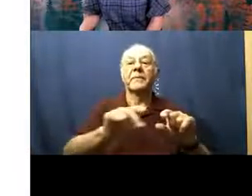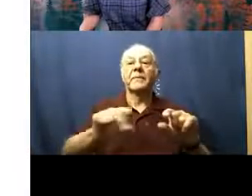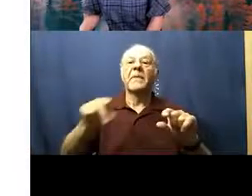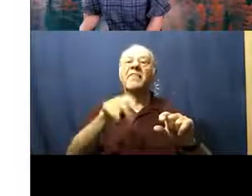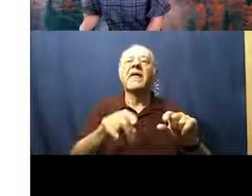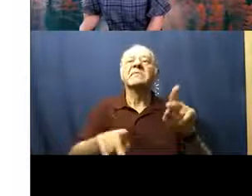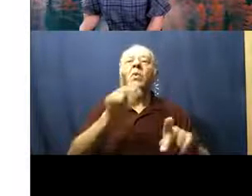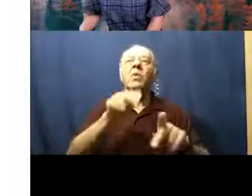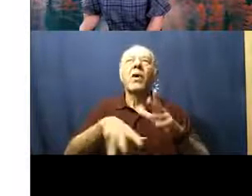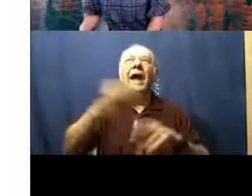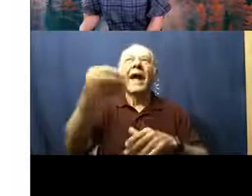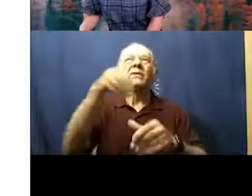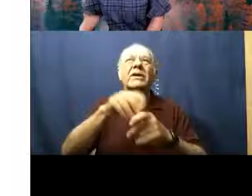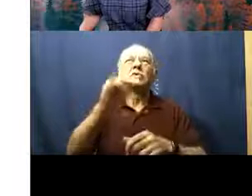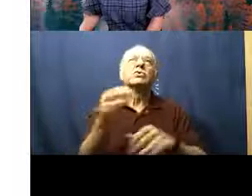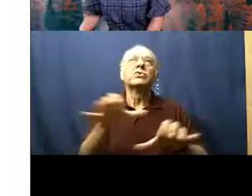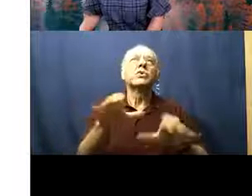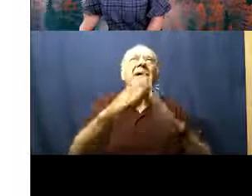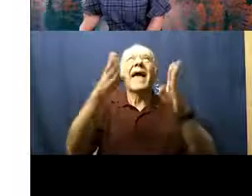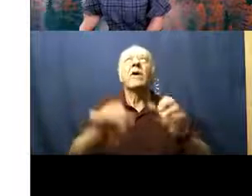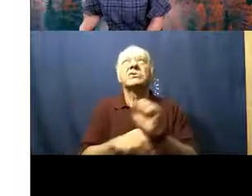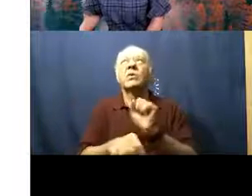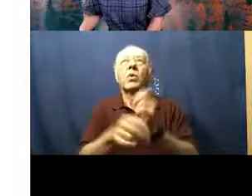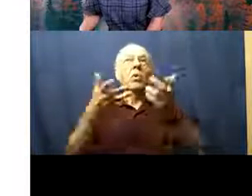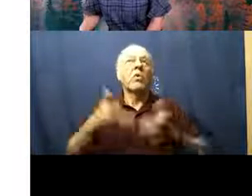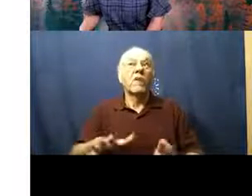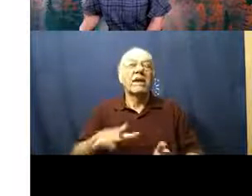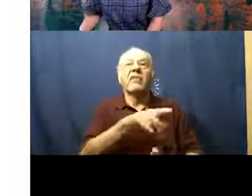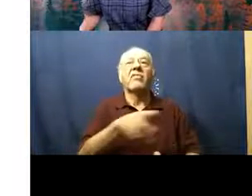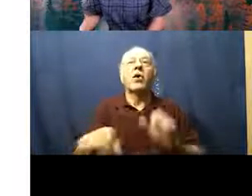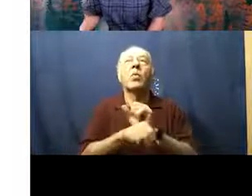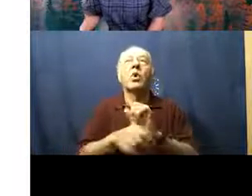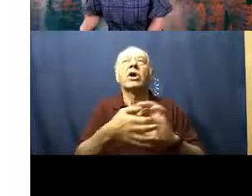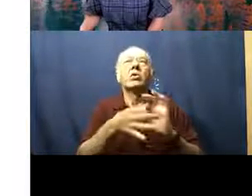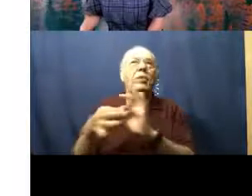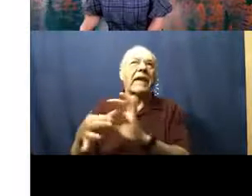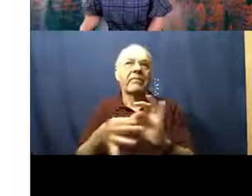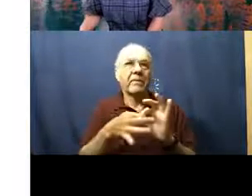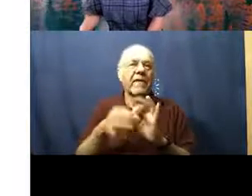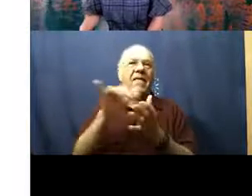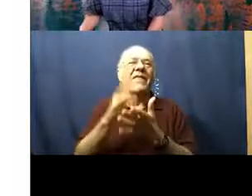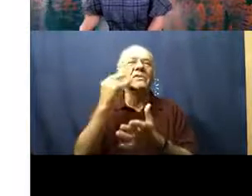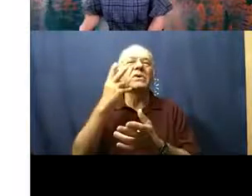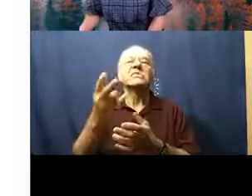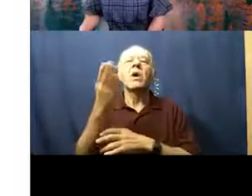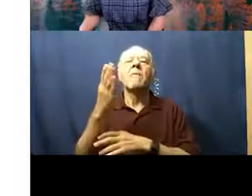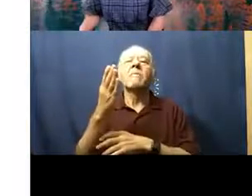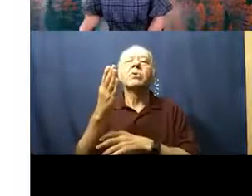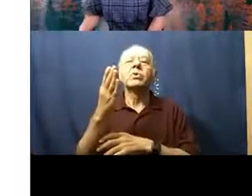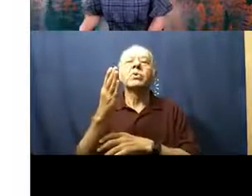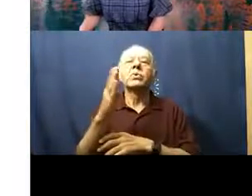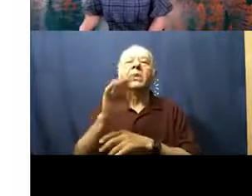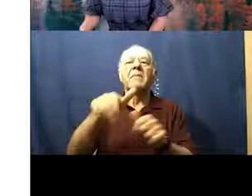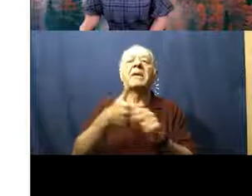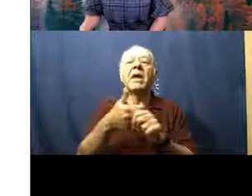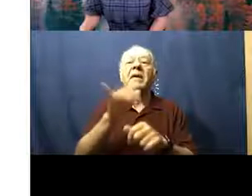folks who are out in New Jersey doing the housing work already, and they are working together. So that's why you see the blue crosshatch behind them.